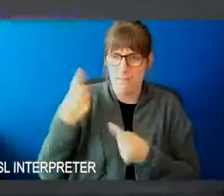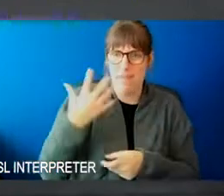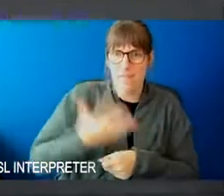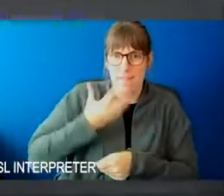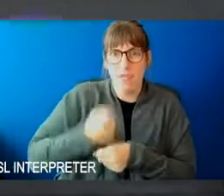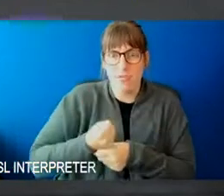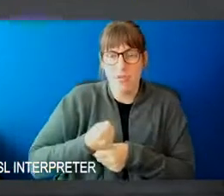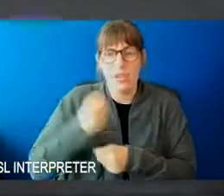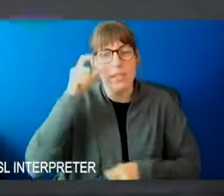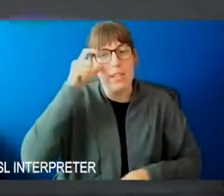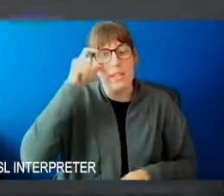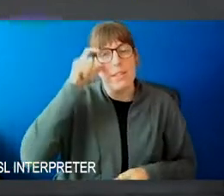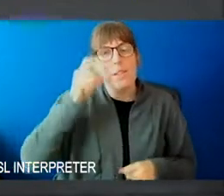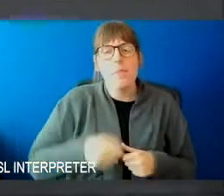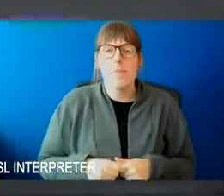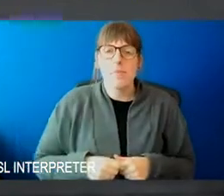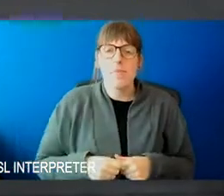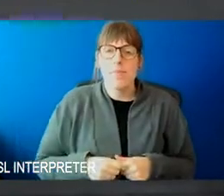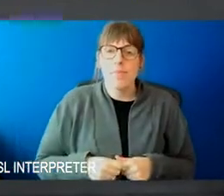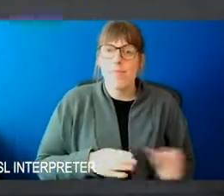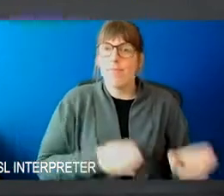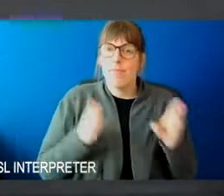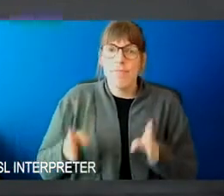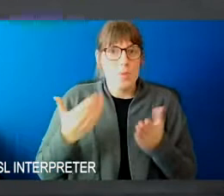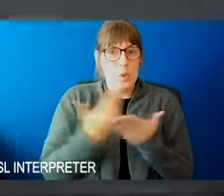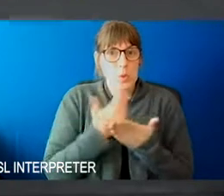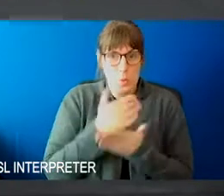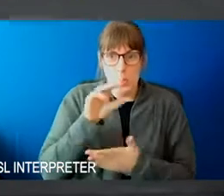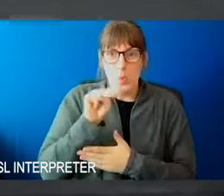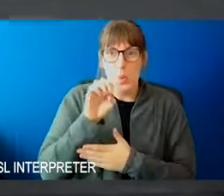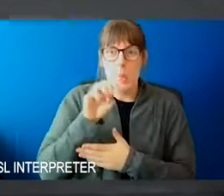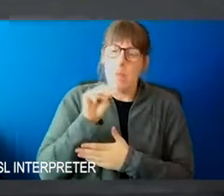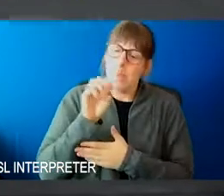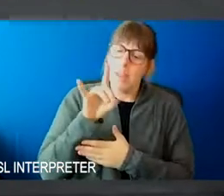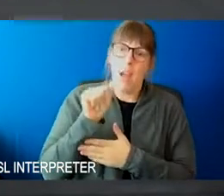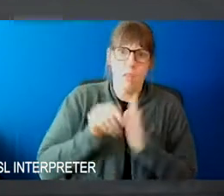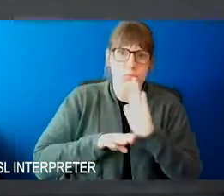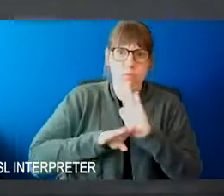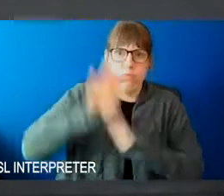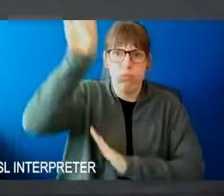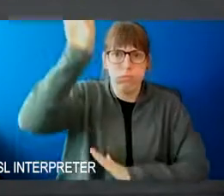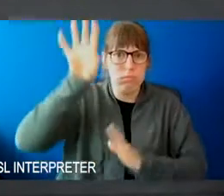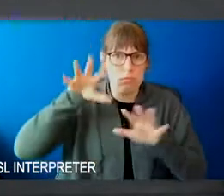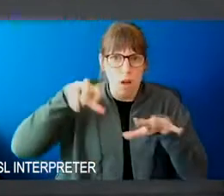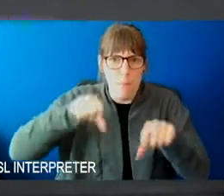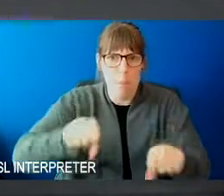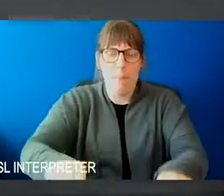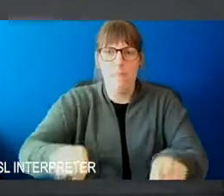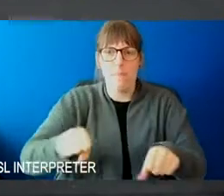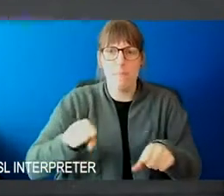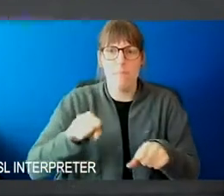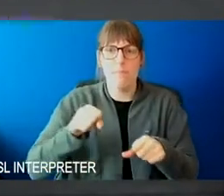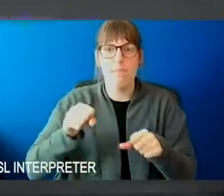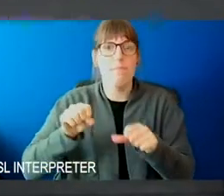quickly, unbelievably quickly over the last 5 years. And I've watched as new media have risen quickly